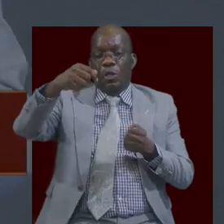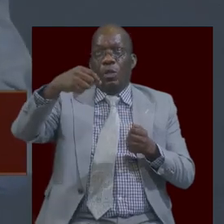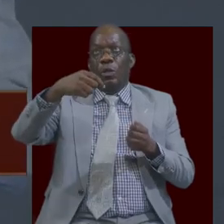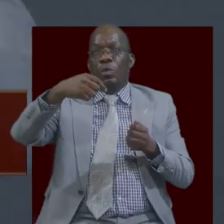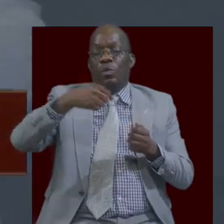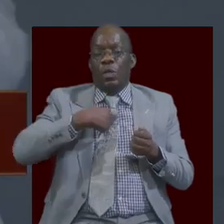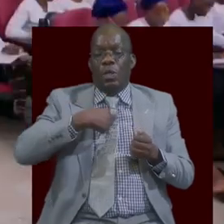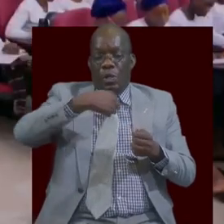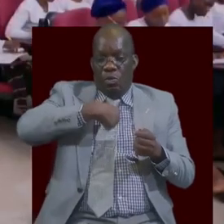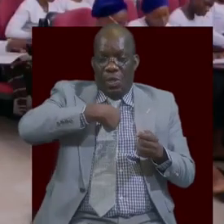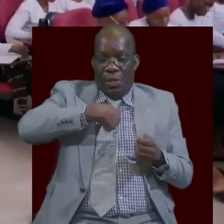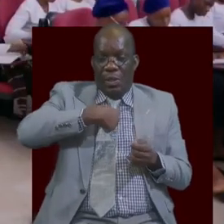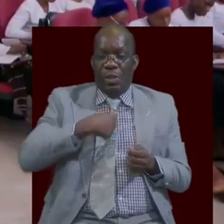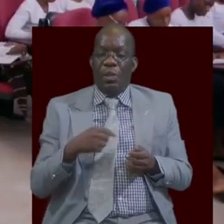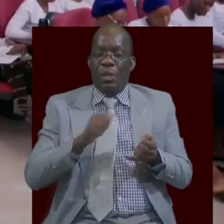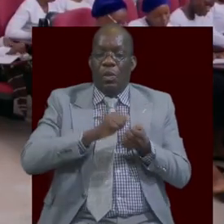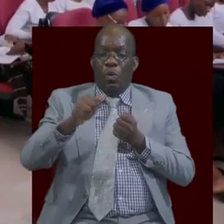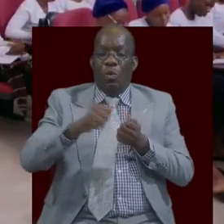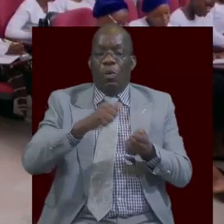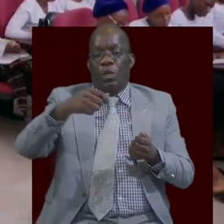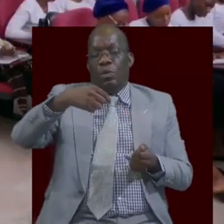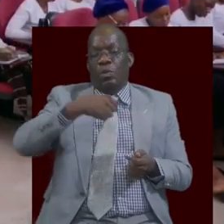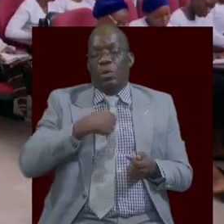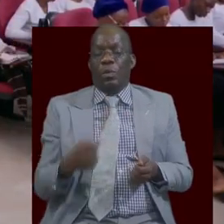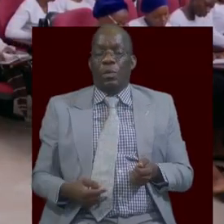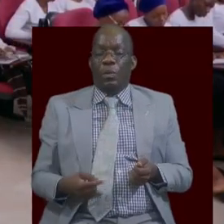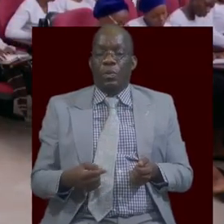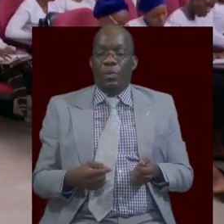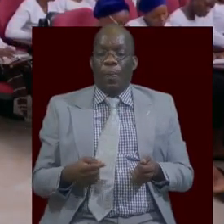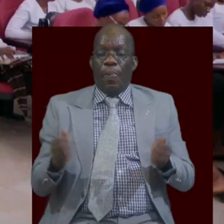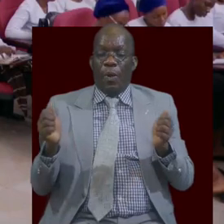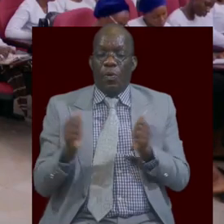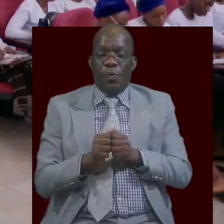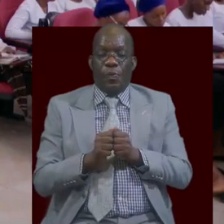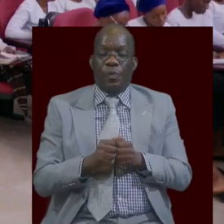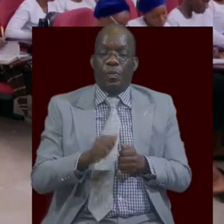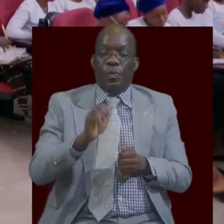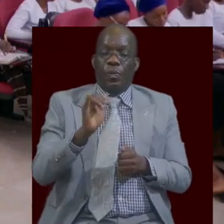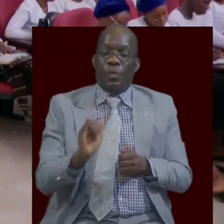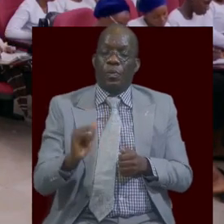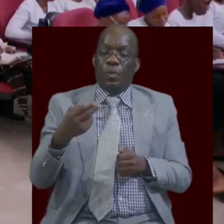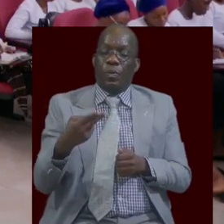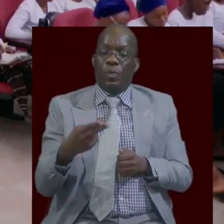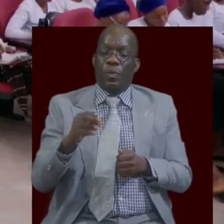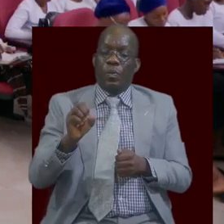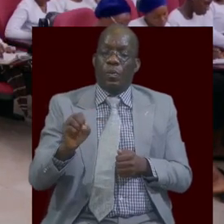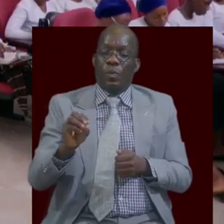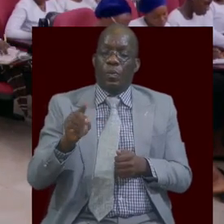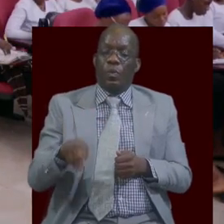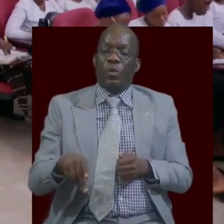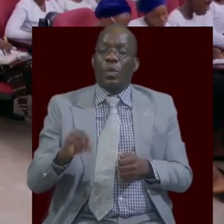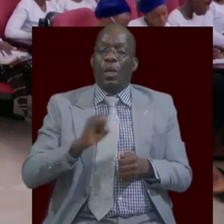Me. Purge me with hyssop, and I shall be clean. You're